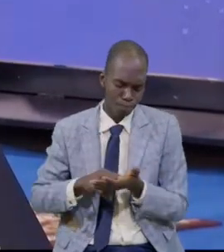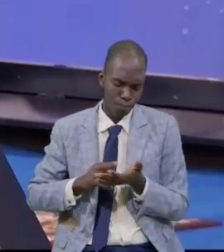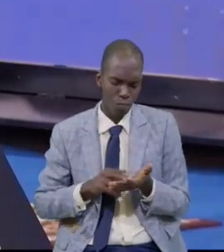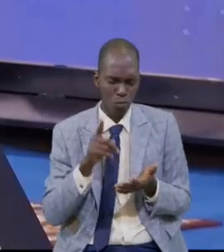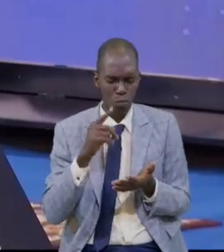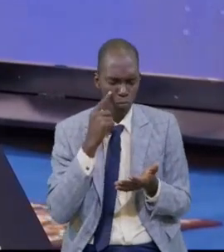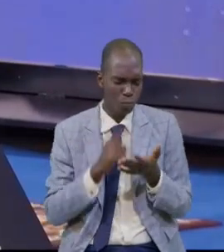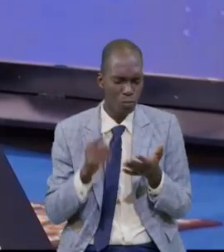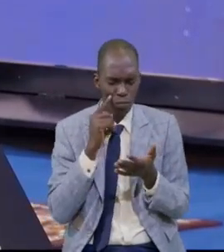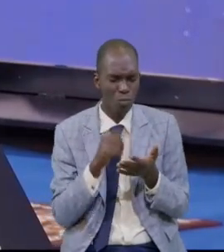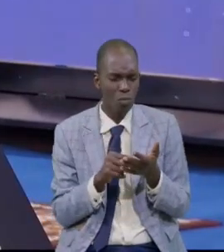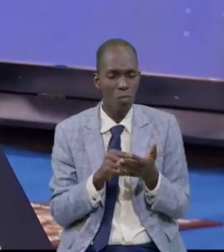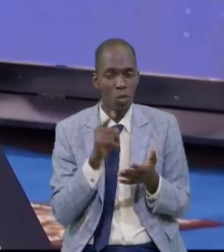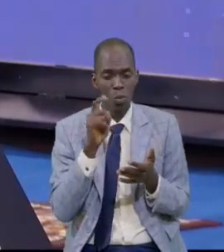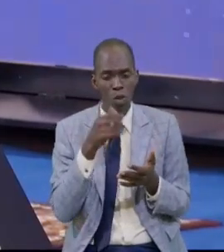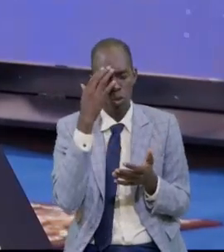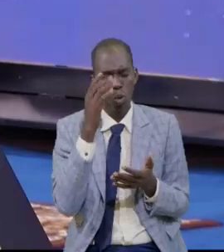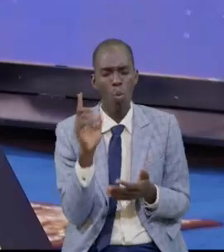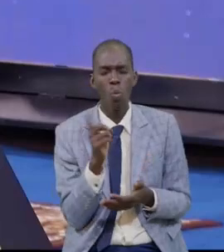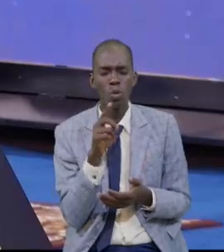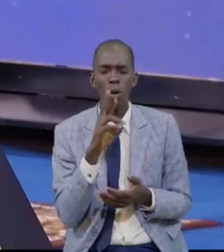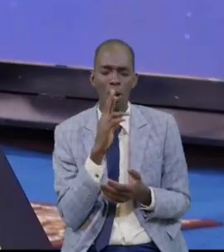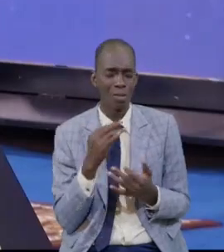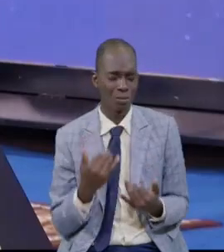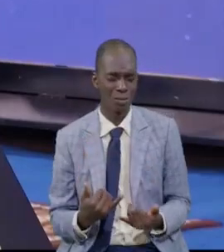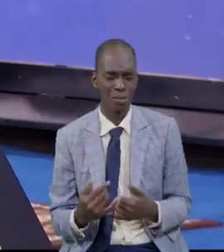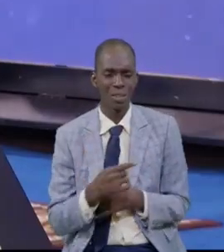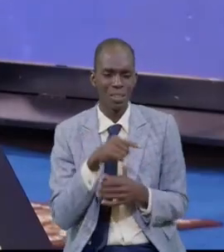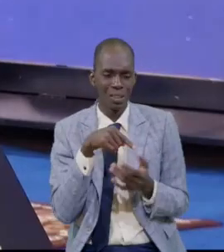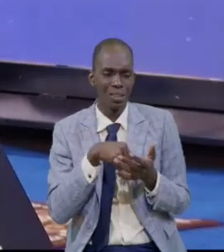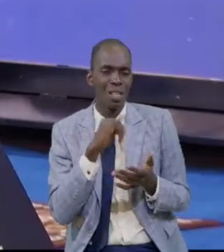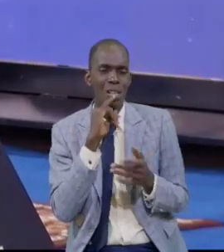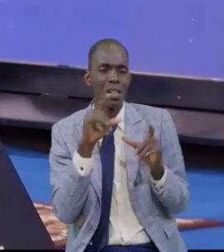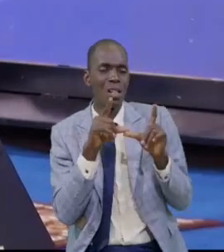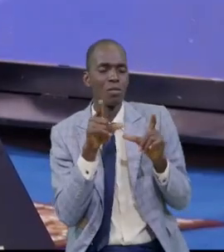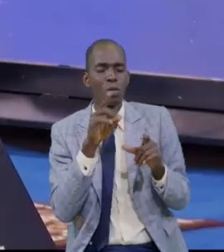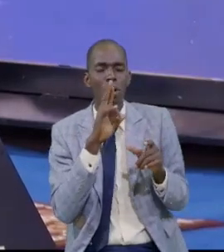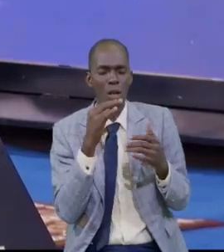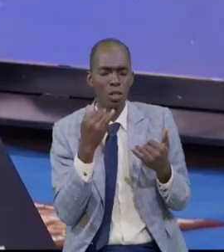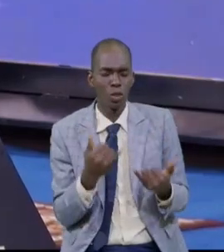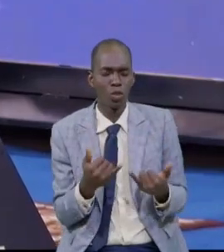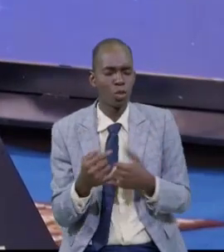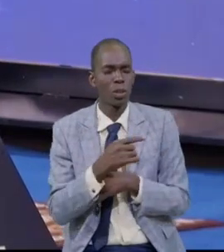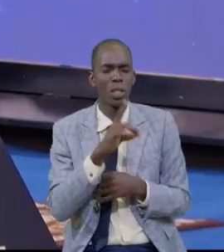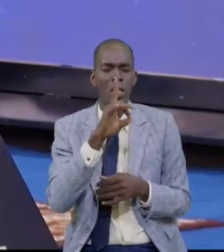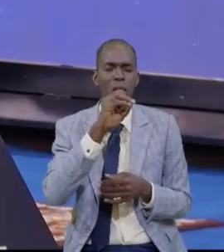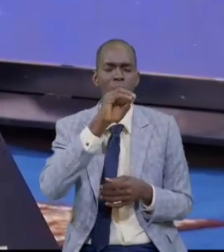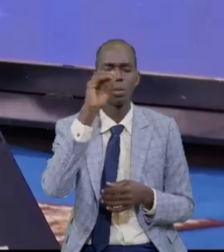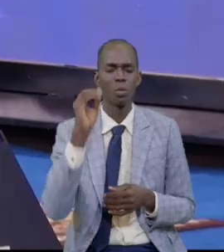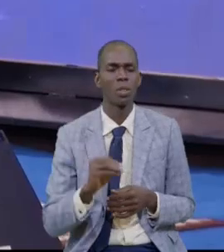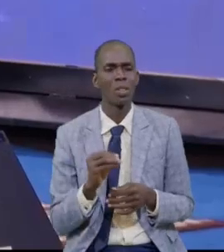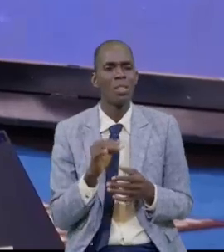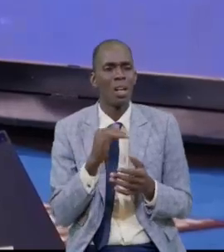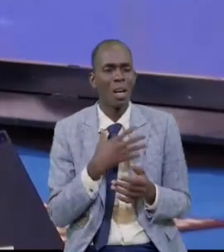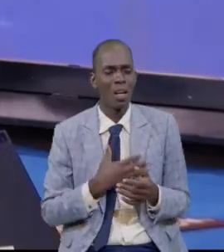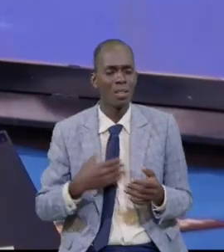today. This is the level you are today, because the Lord is going to make you come above,